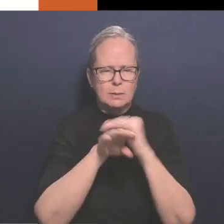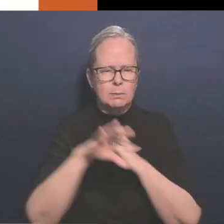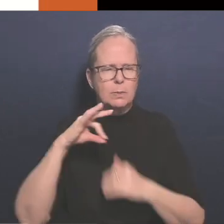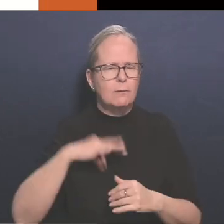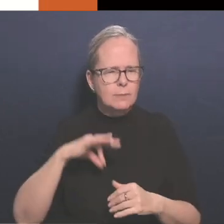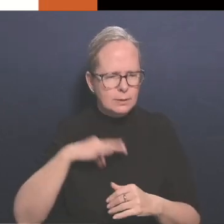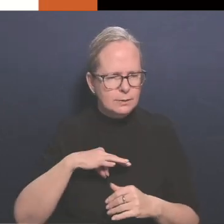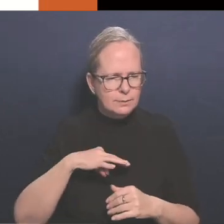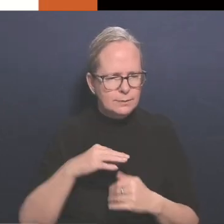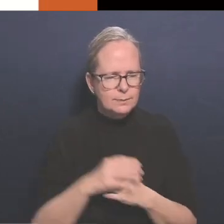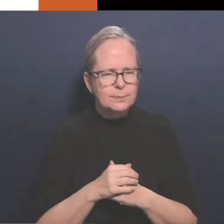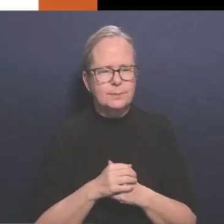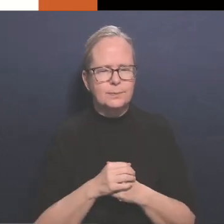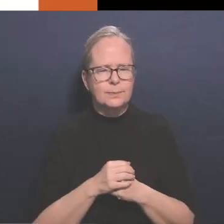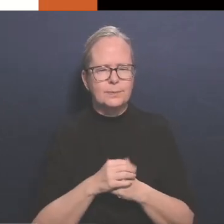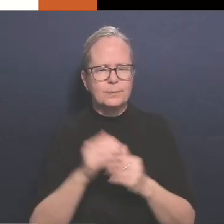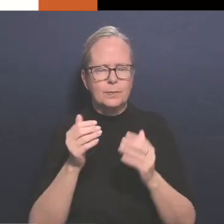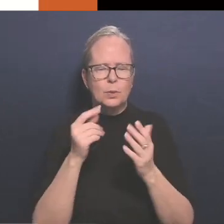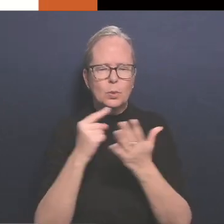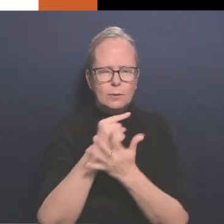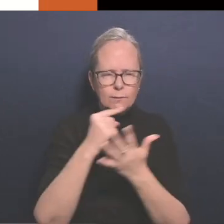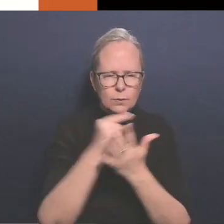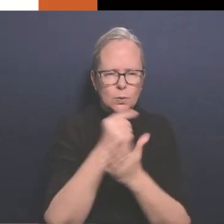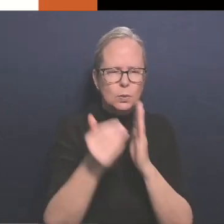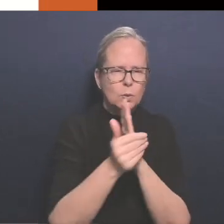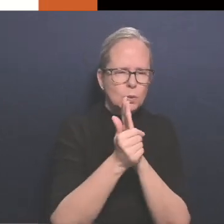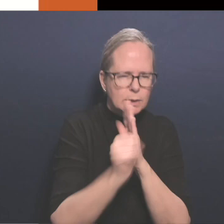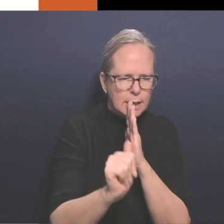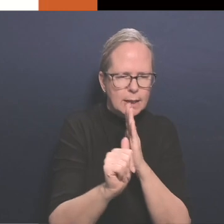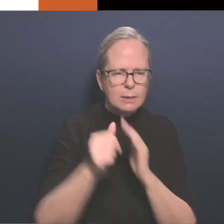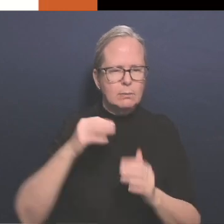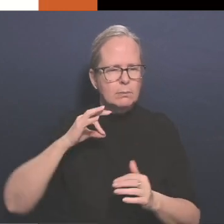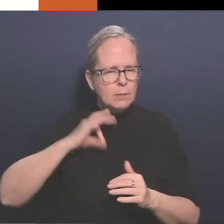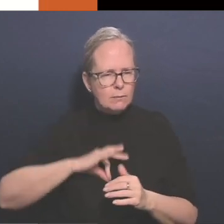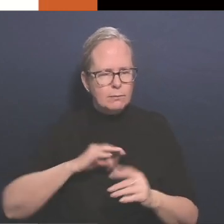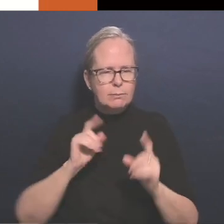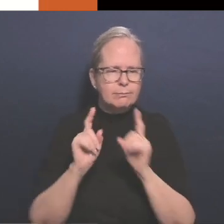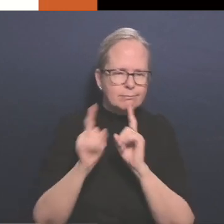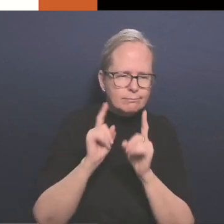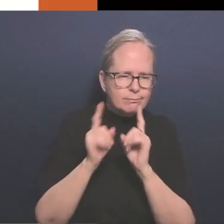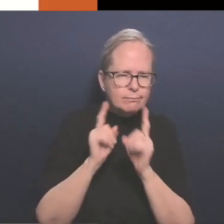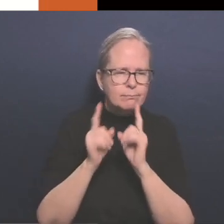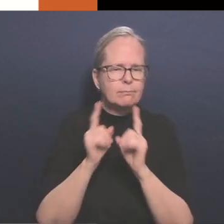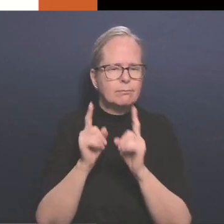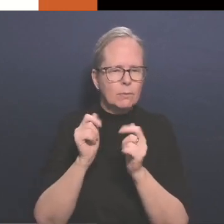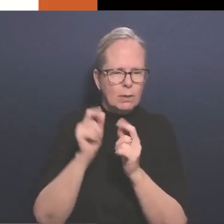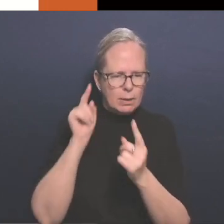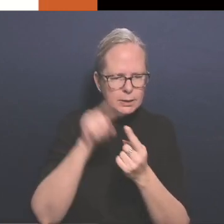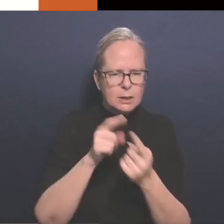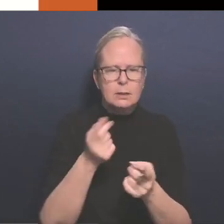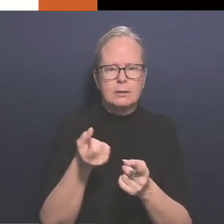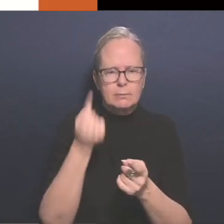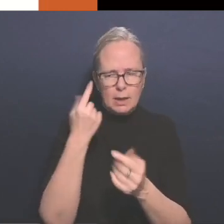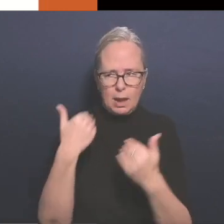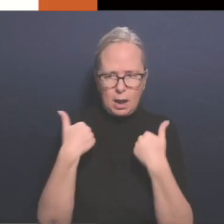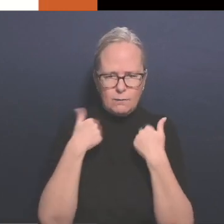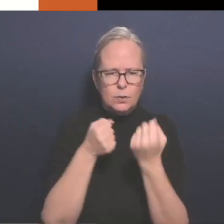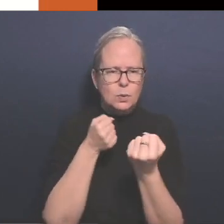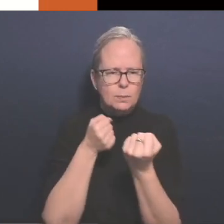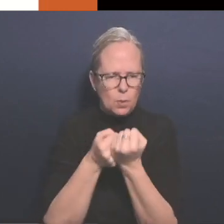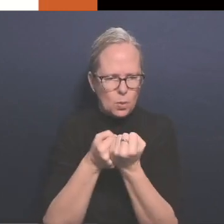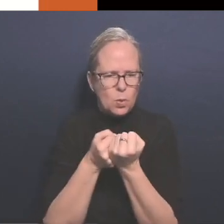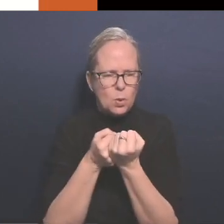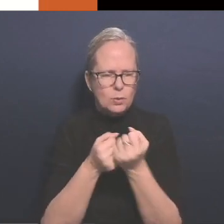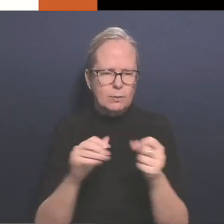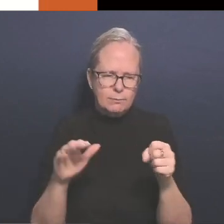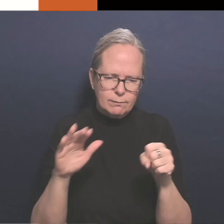COVID emergency tool, but we would have to go in and take a peek. I don't know off the top of my head, but I could find out for you, unless David knows right